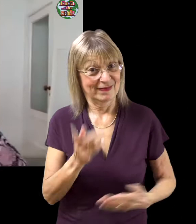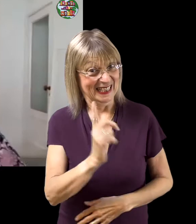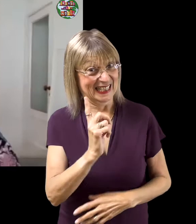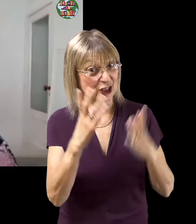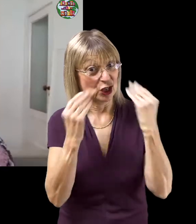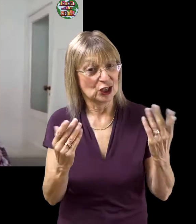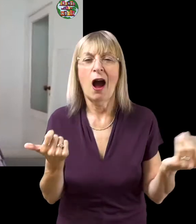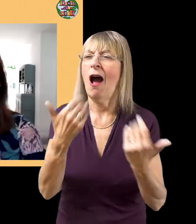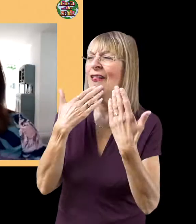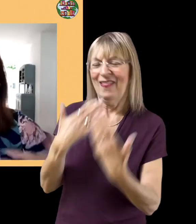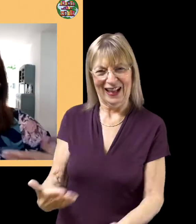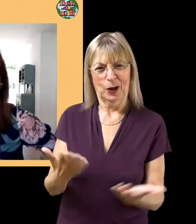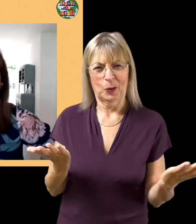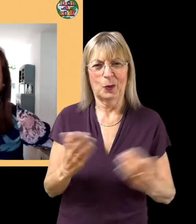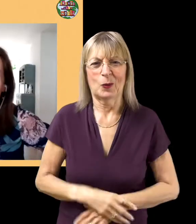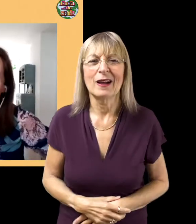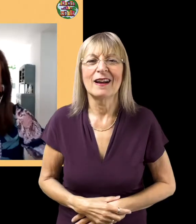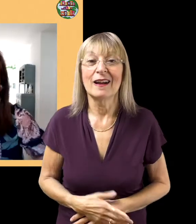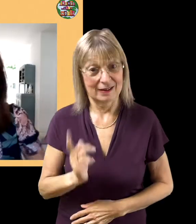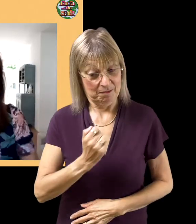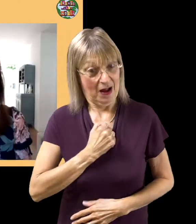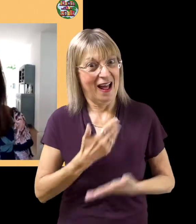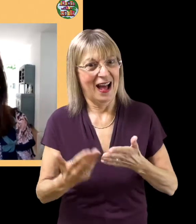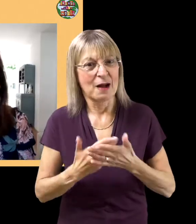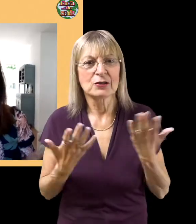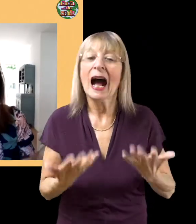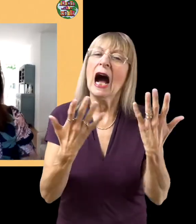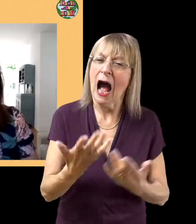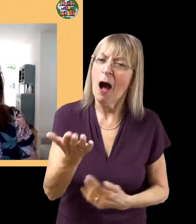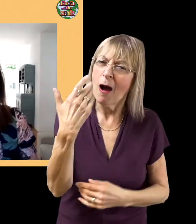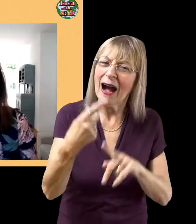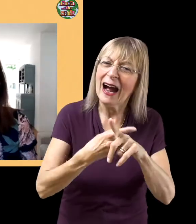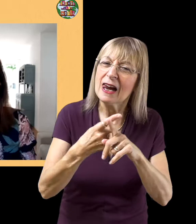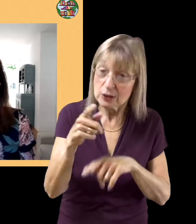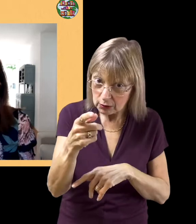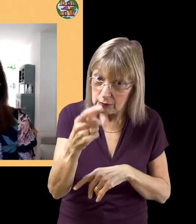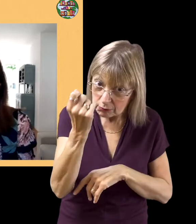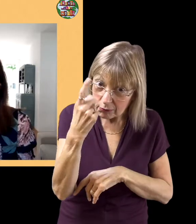So that was Dutch. That's my own language. And now in English.